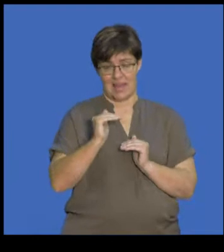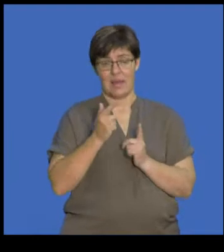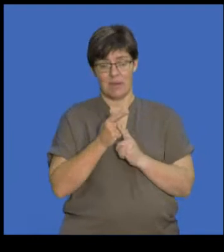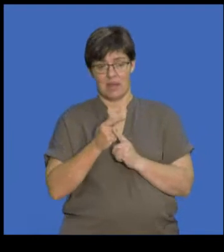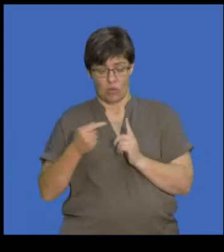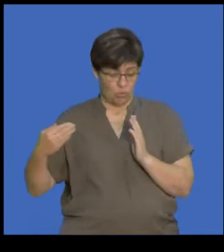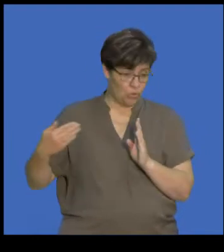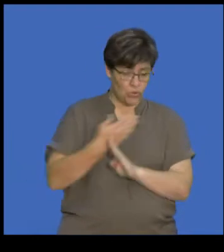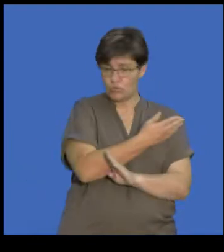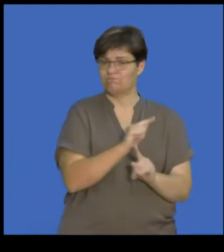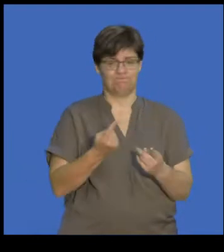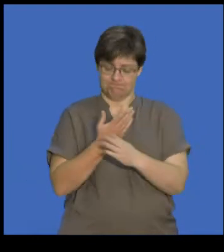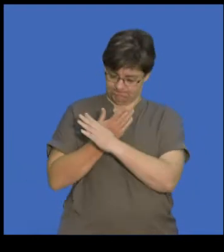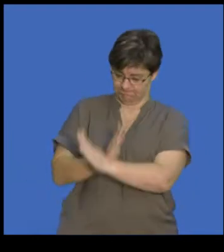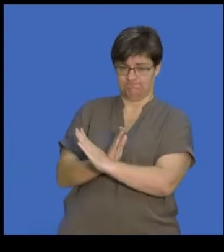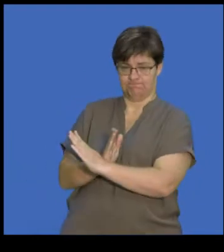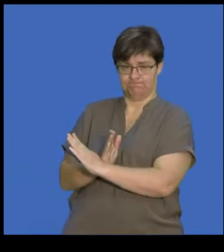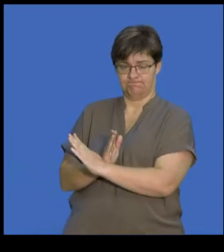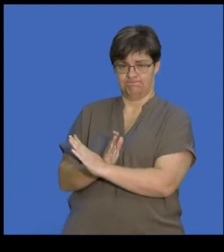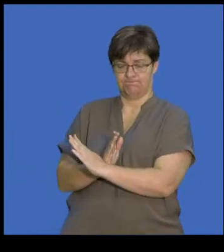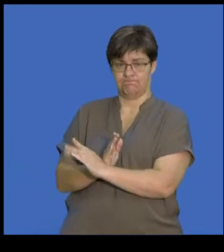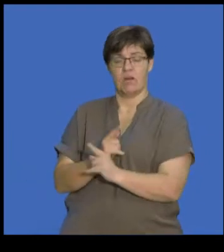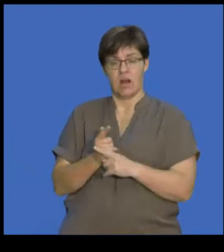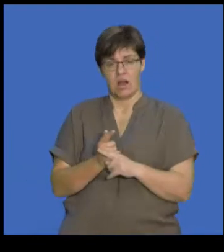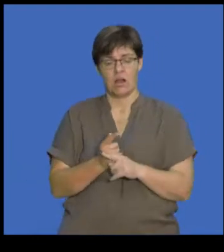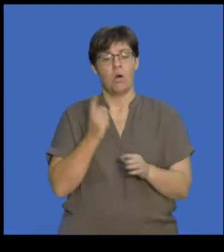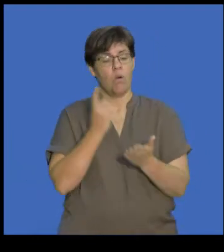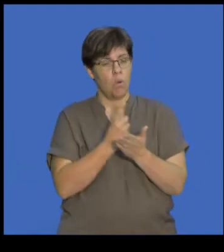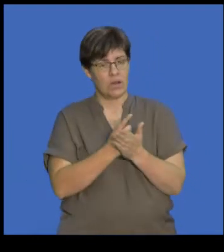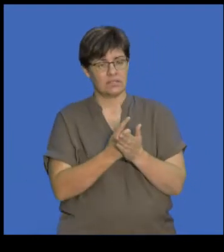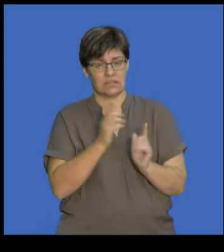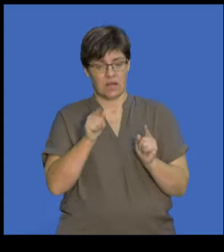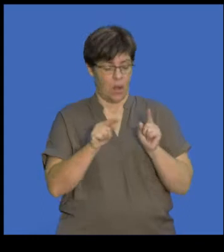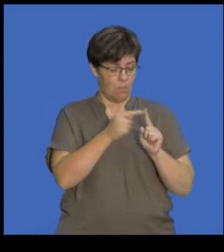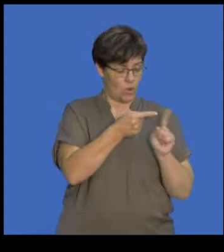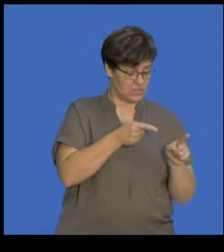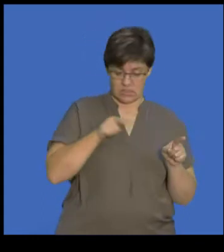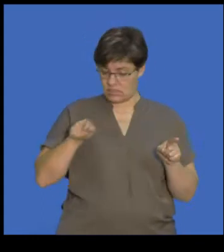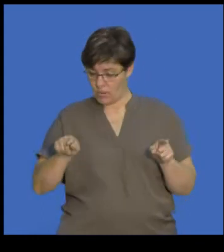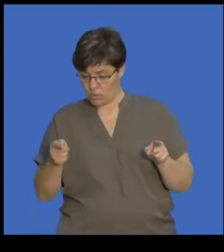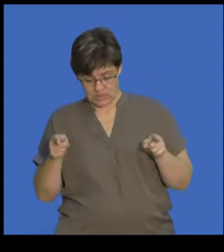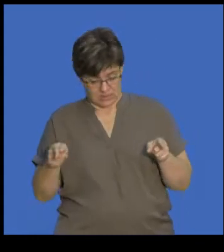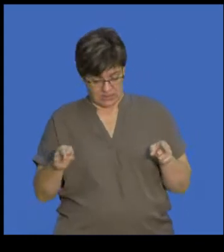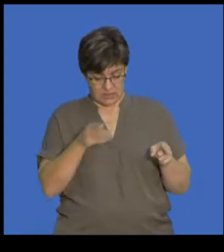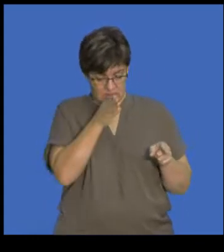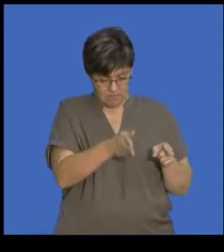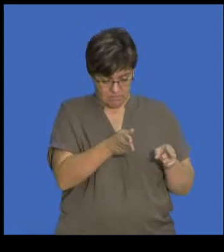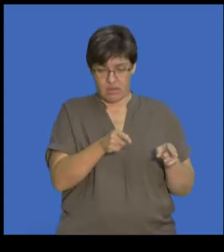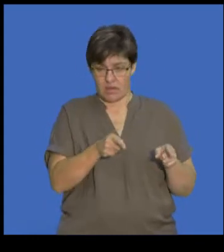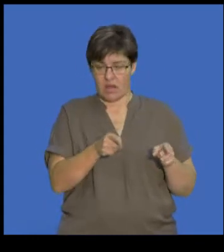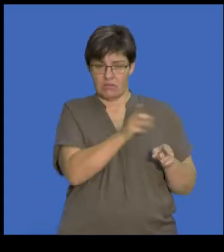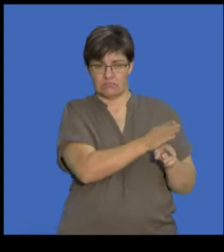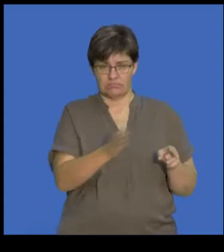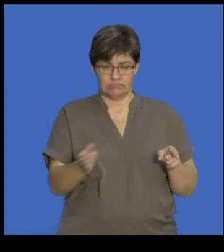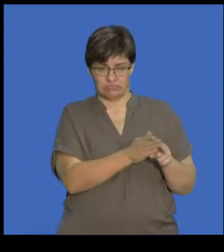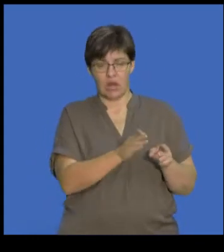current flows through the voltmeter, okay? And then it is always connected between 2 points, which is in parallel. That's